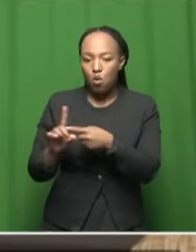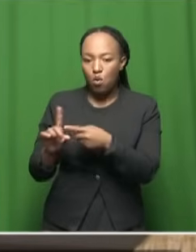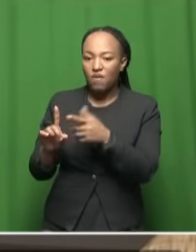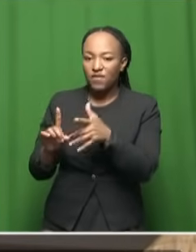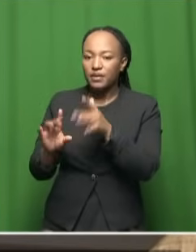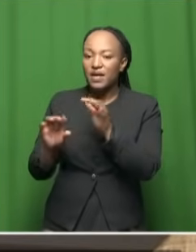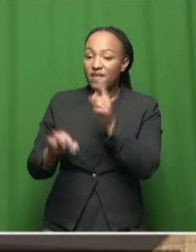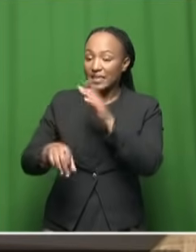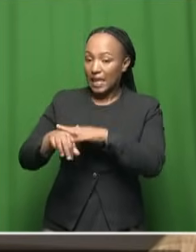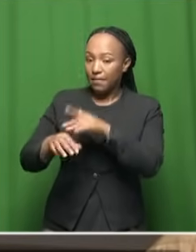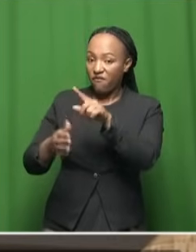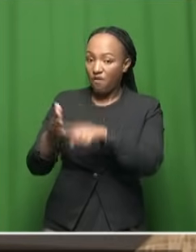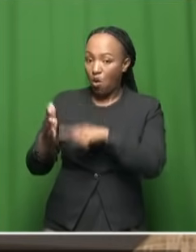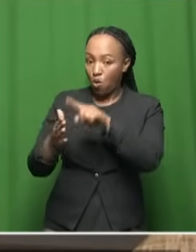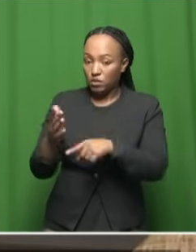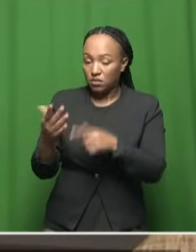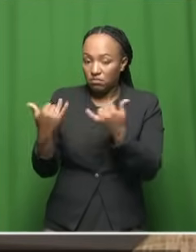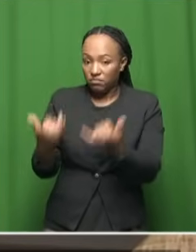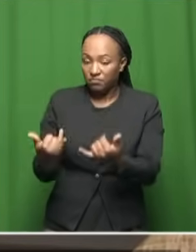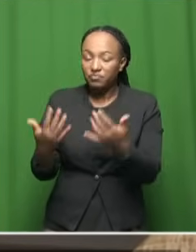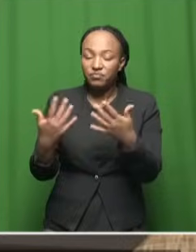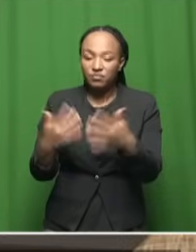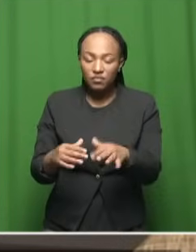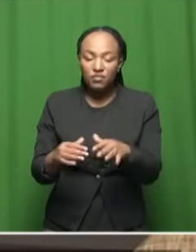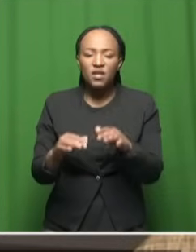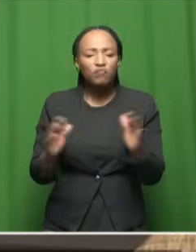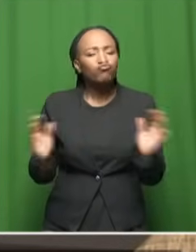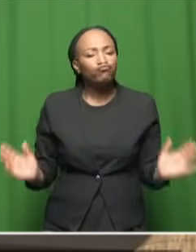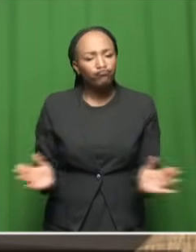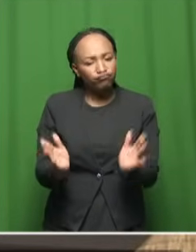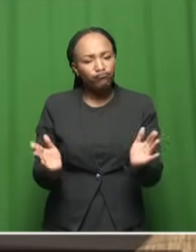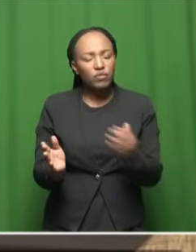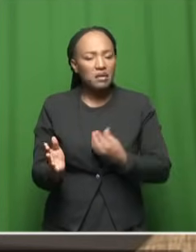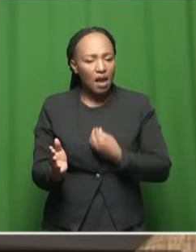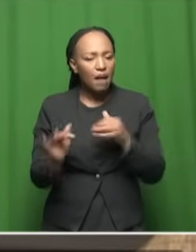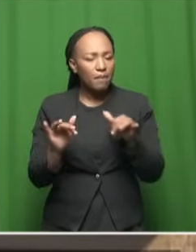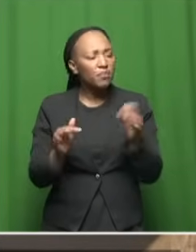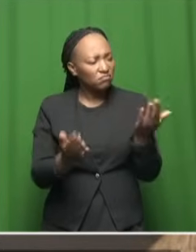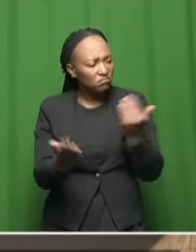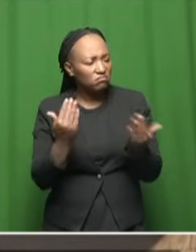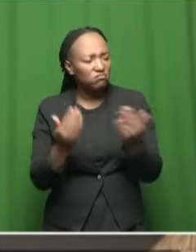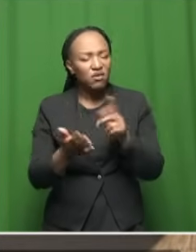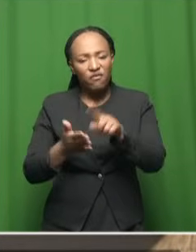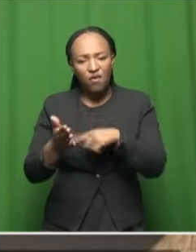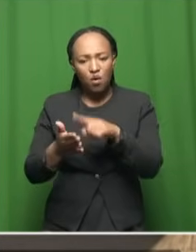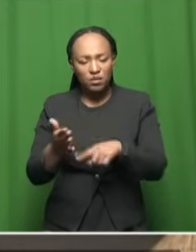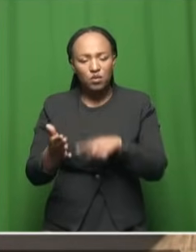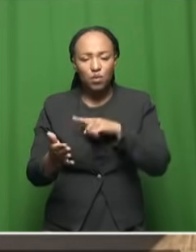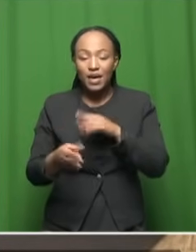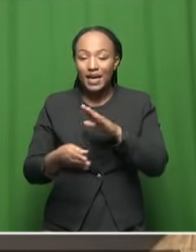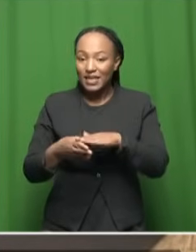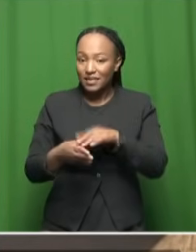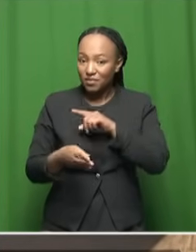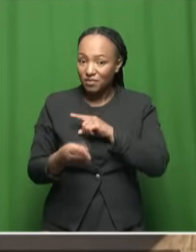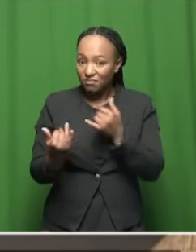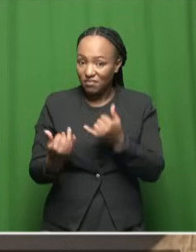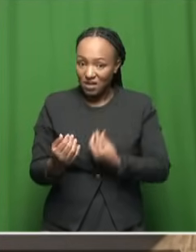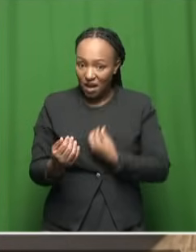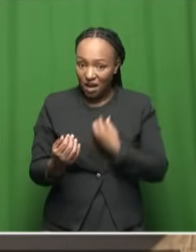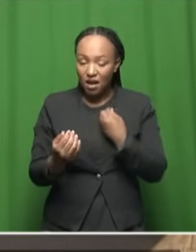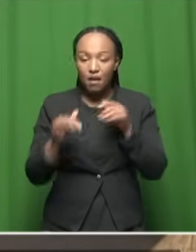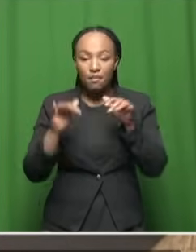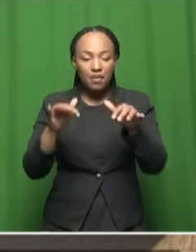talking about young people and encouraging young people to go out and vote, and saying that part of the reason that young people do